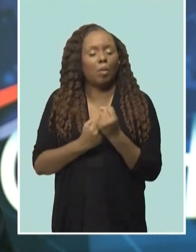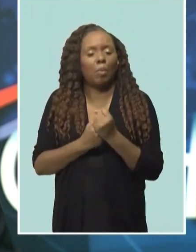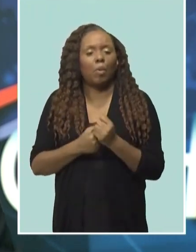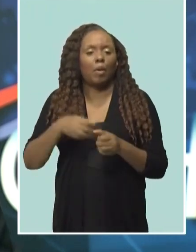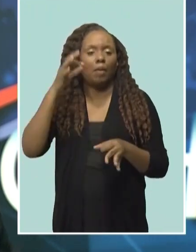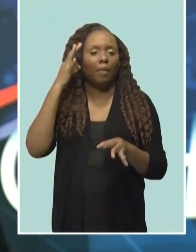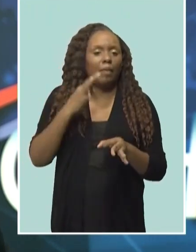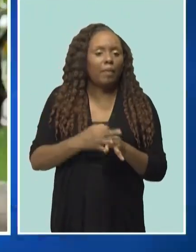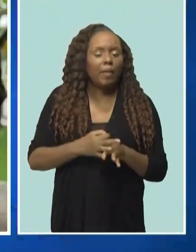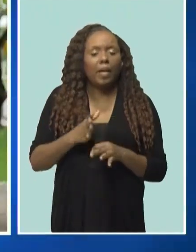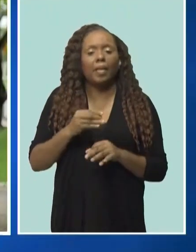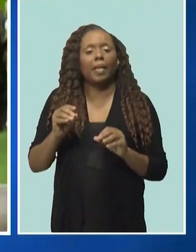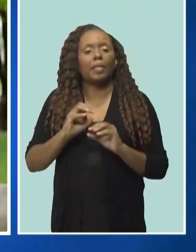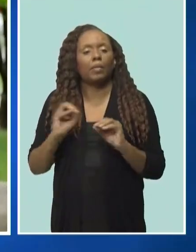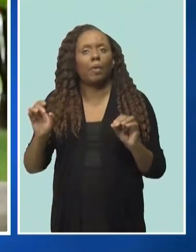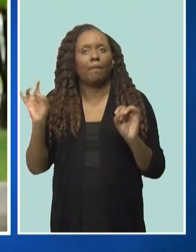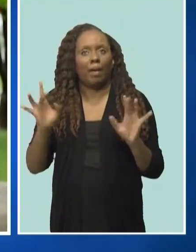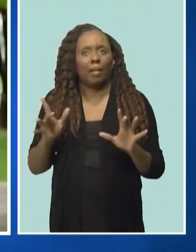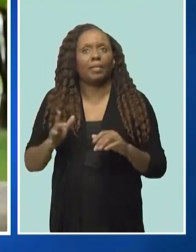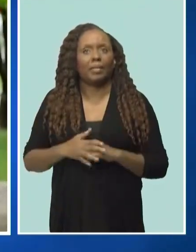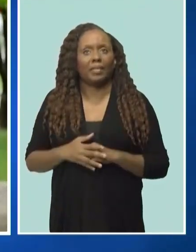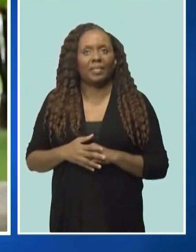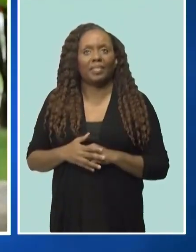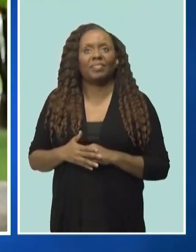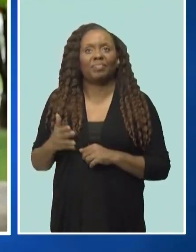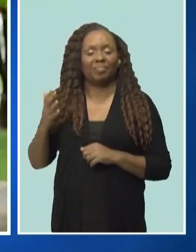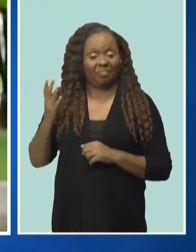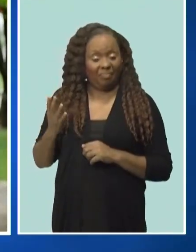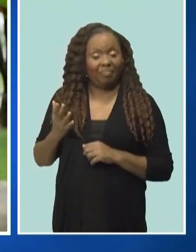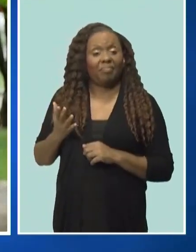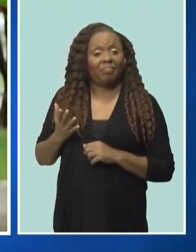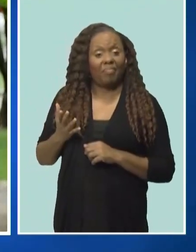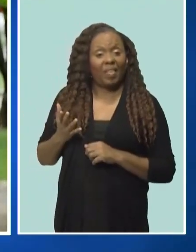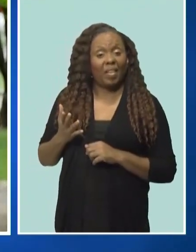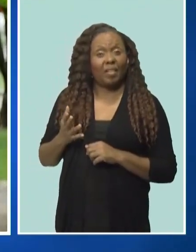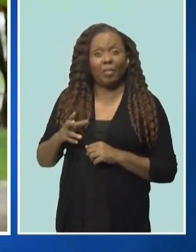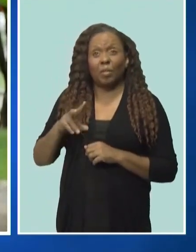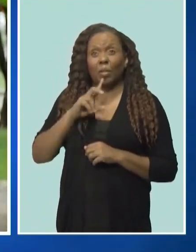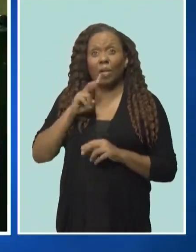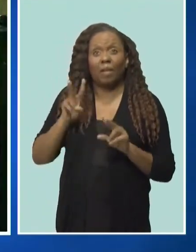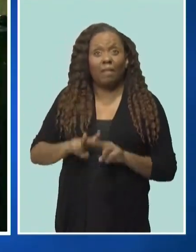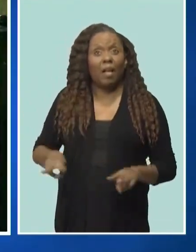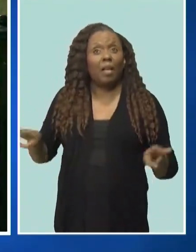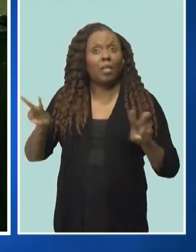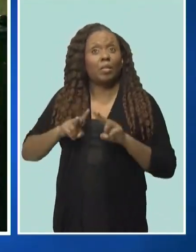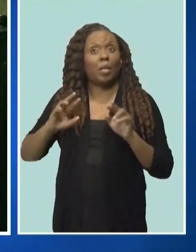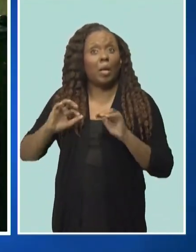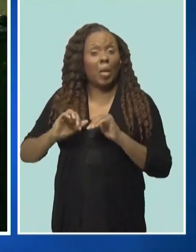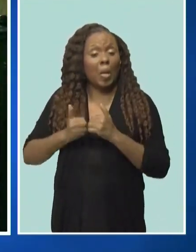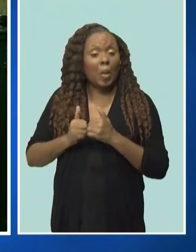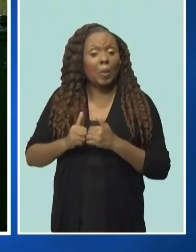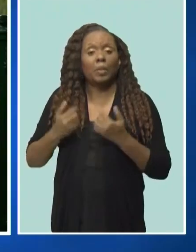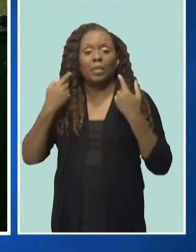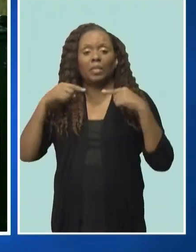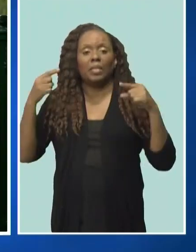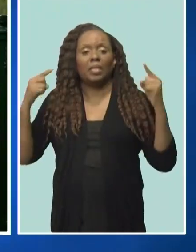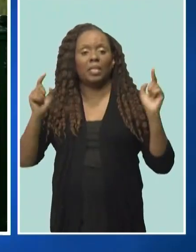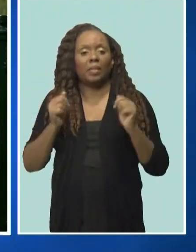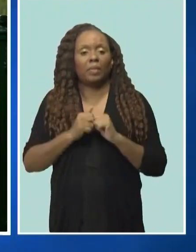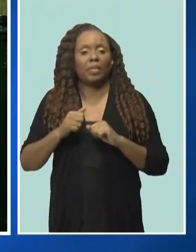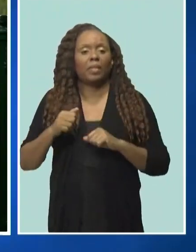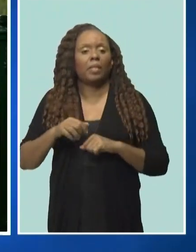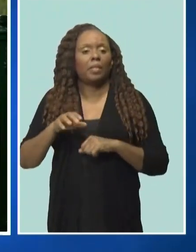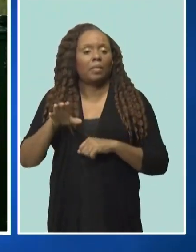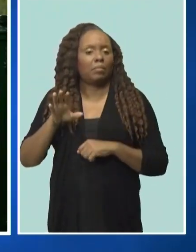And the Charles F. Broome Primary School student was able to transpose those very values in achieving success at this year's Barbados Secondary